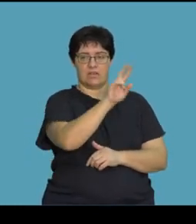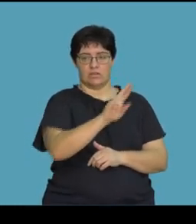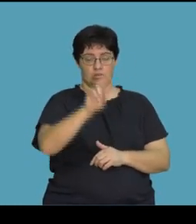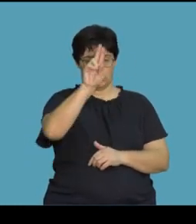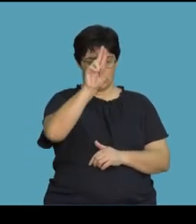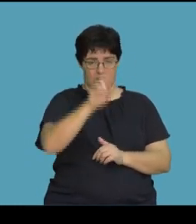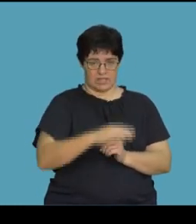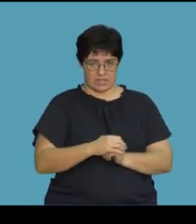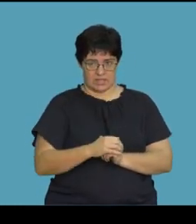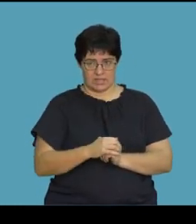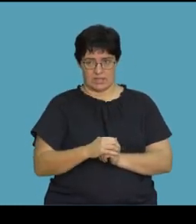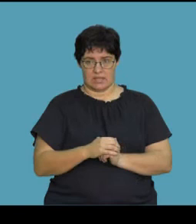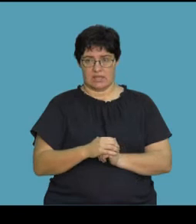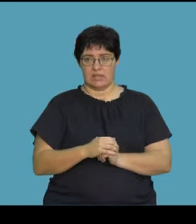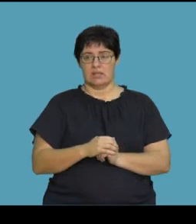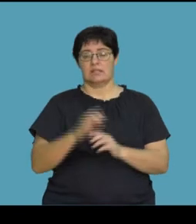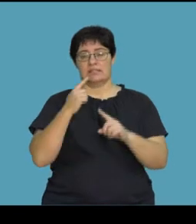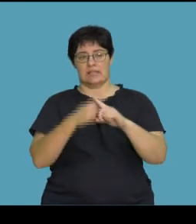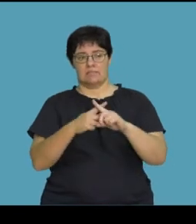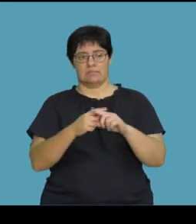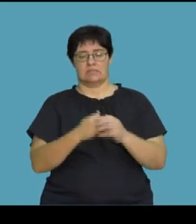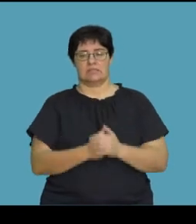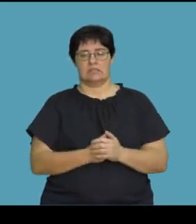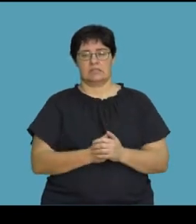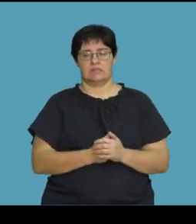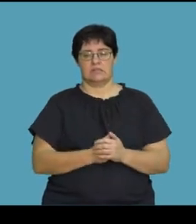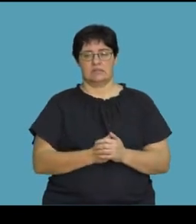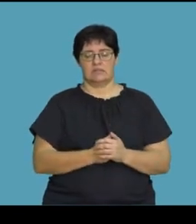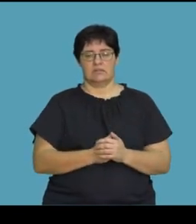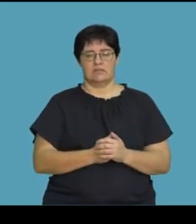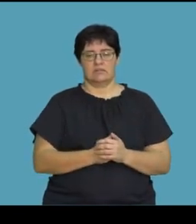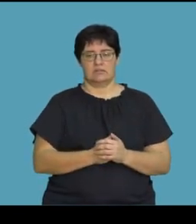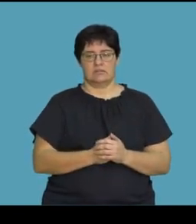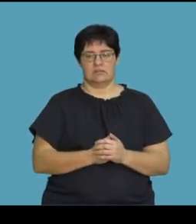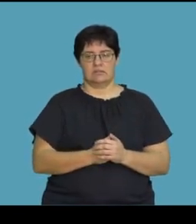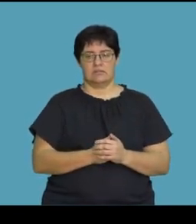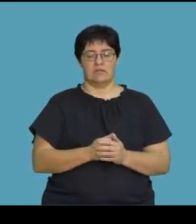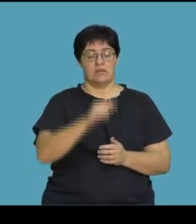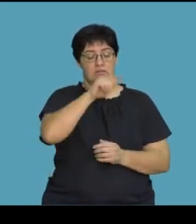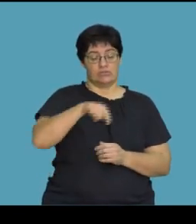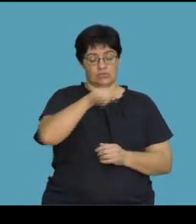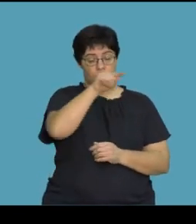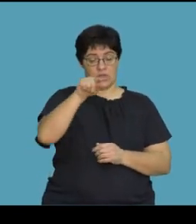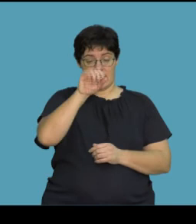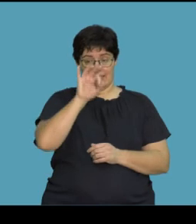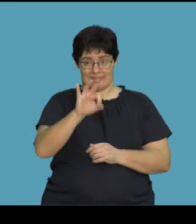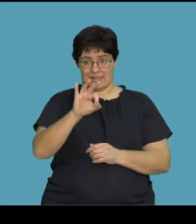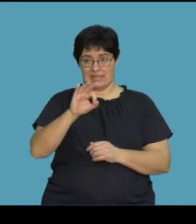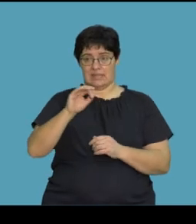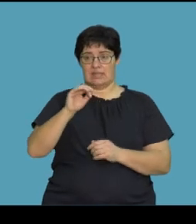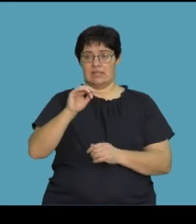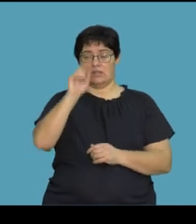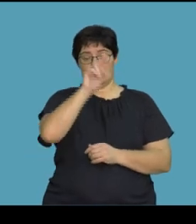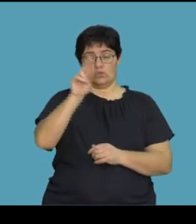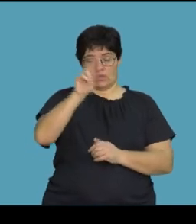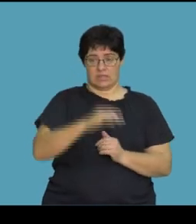5 squared. Remember the operation in between there is multiply, and this will be the square root of